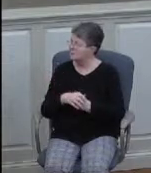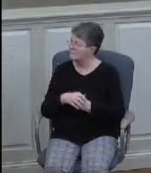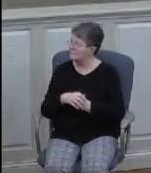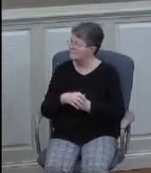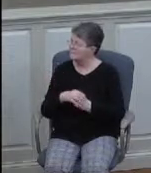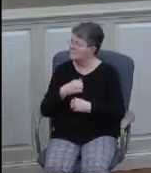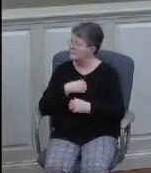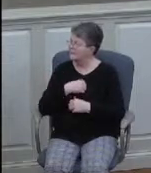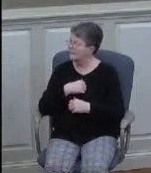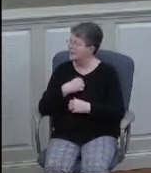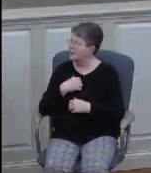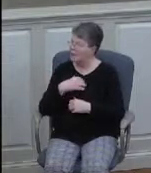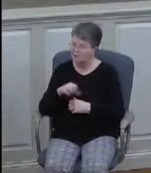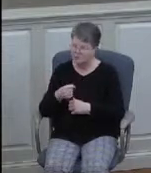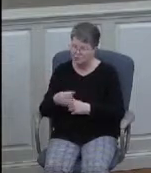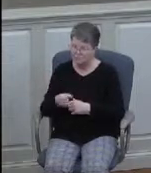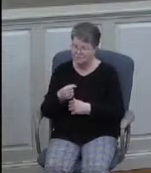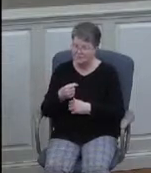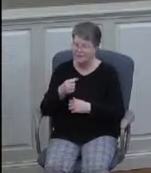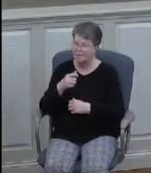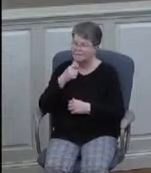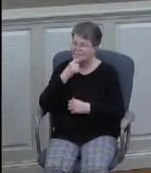Oh, I'm sorry, I just reached for my microphone.